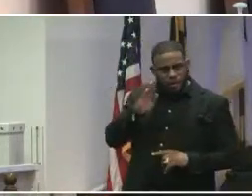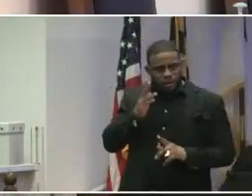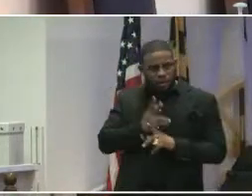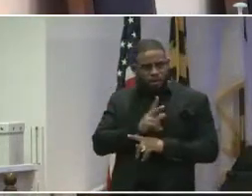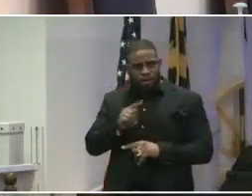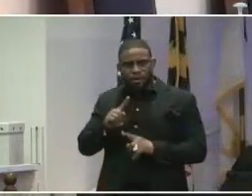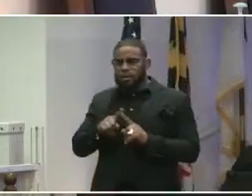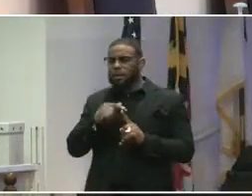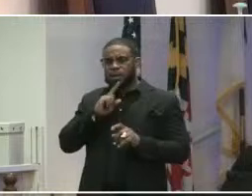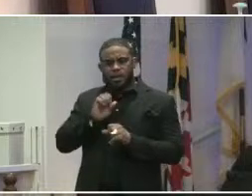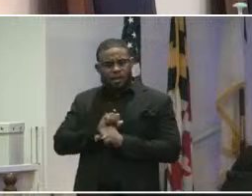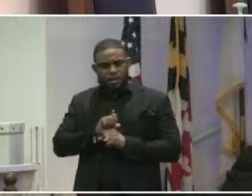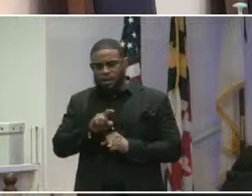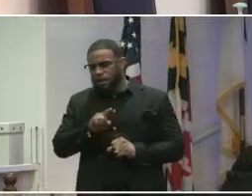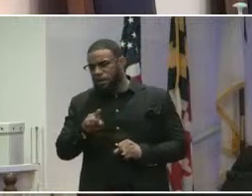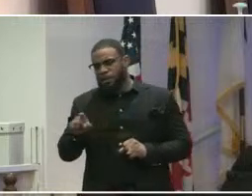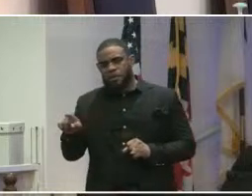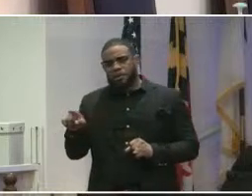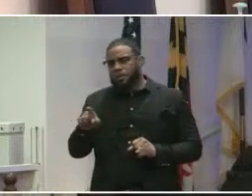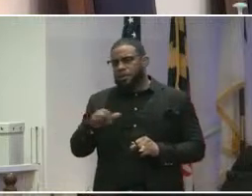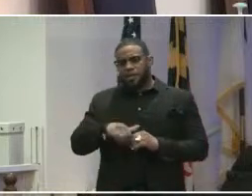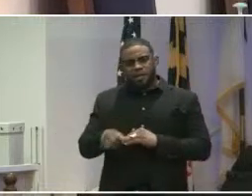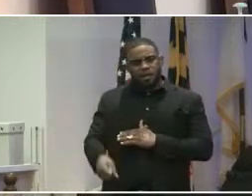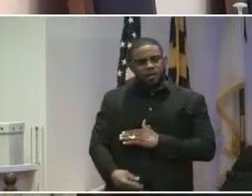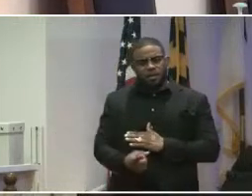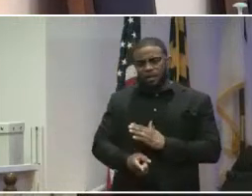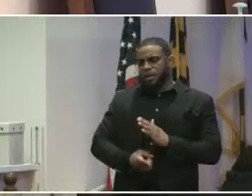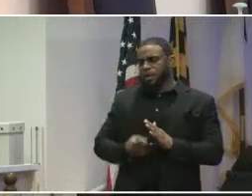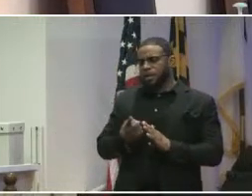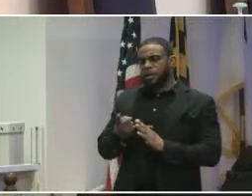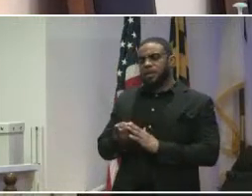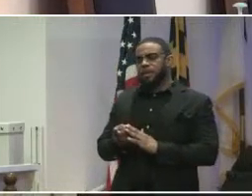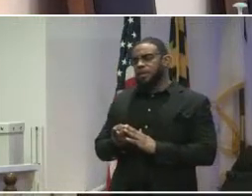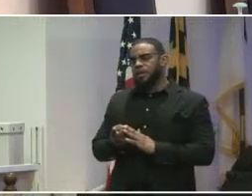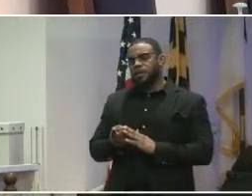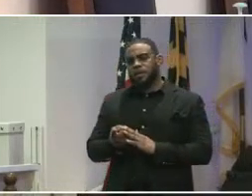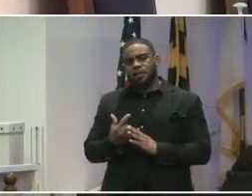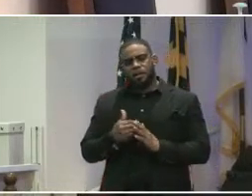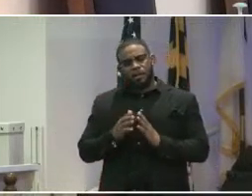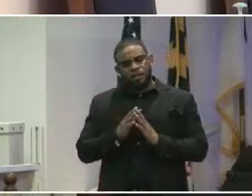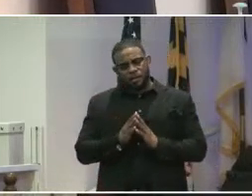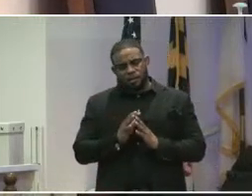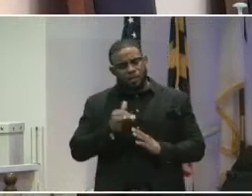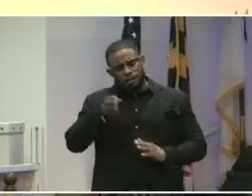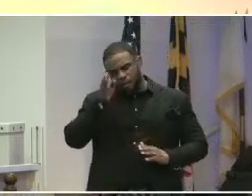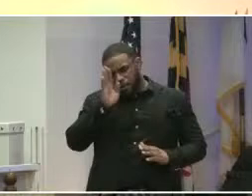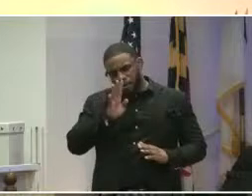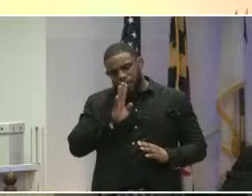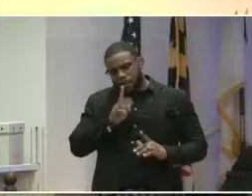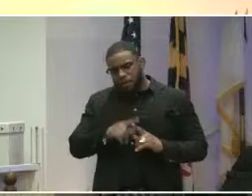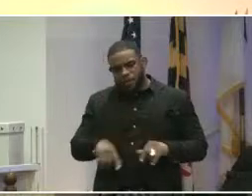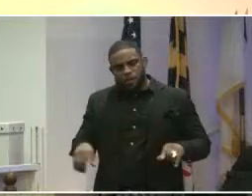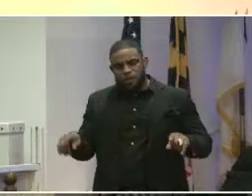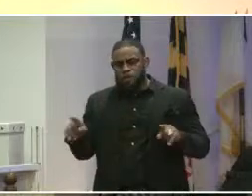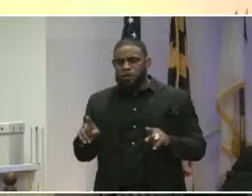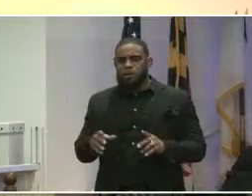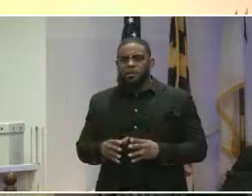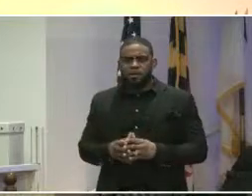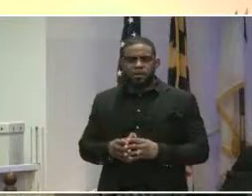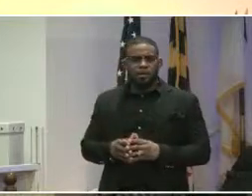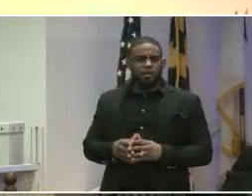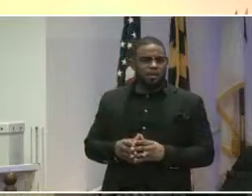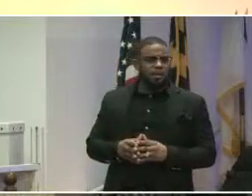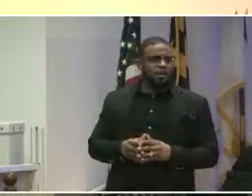this out. But I guarantee you, in the midnight hour, I pray that God speaks to you in